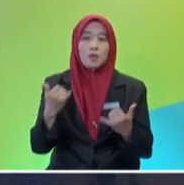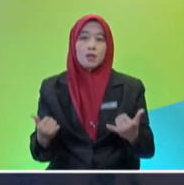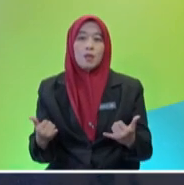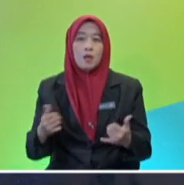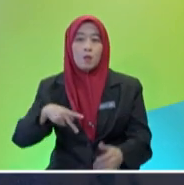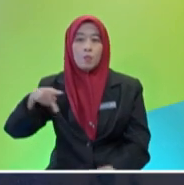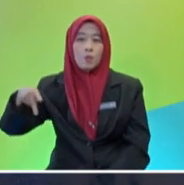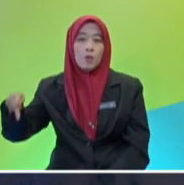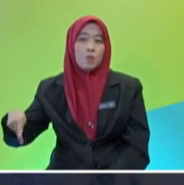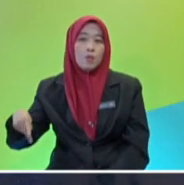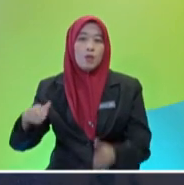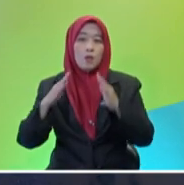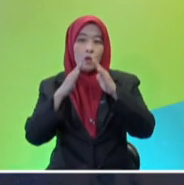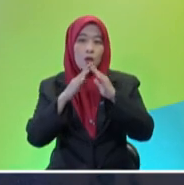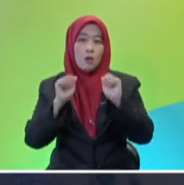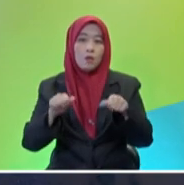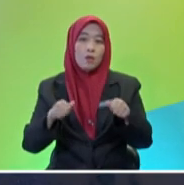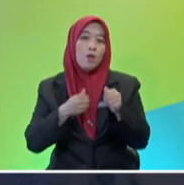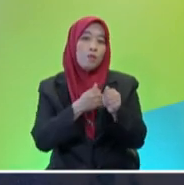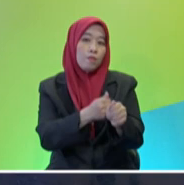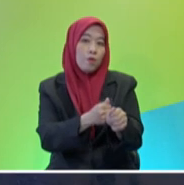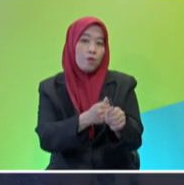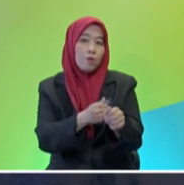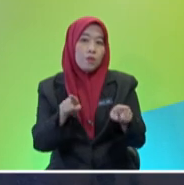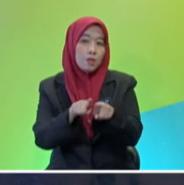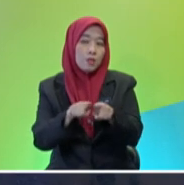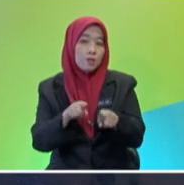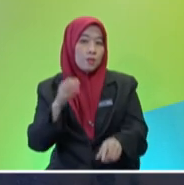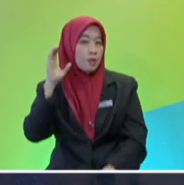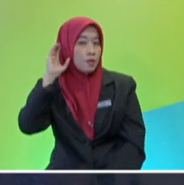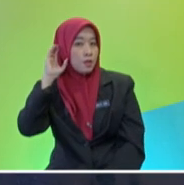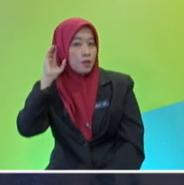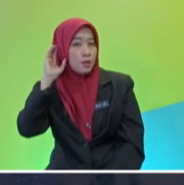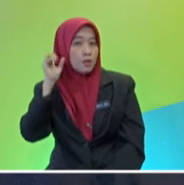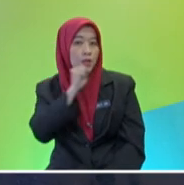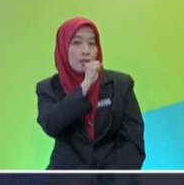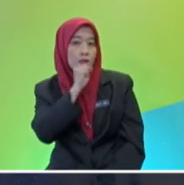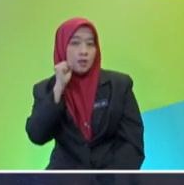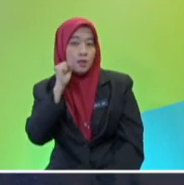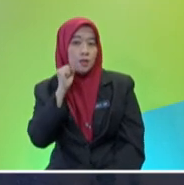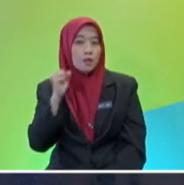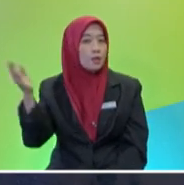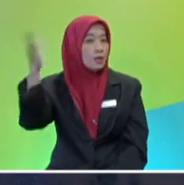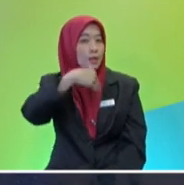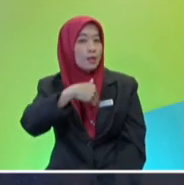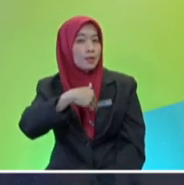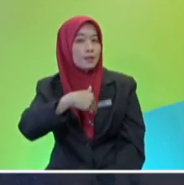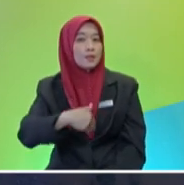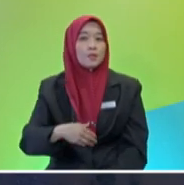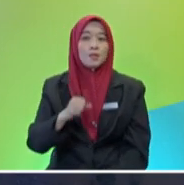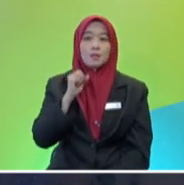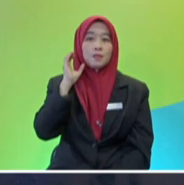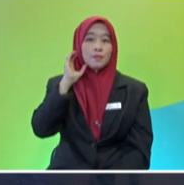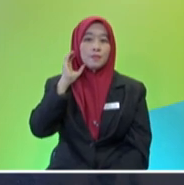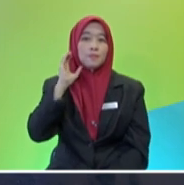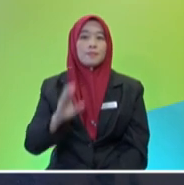pupils at home, perhaps they can follow us to sing together, right, teacher? Sure. Mm-hmm. Shall we sing the song? Of course. Let's do it. Okay.